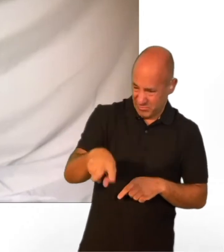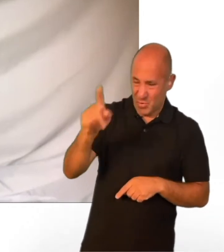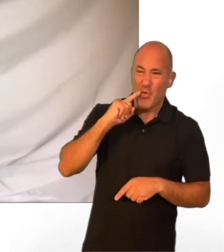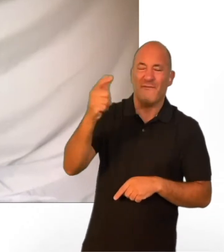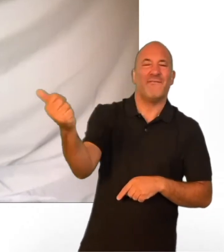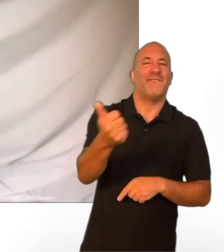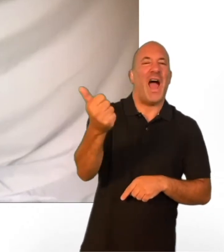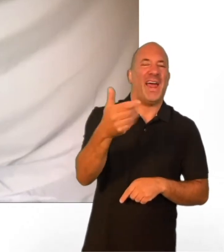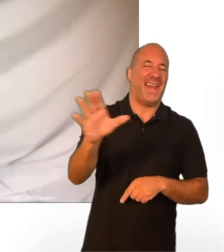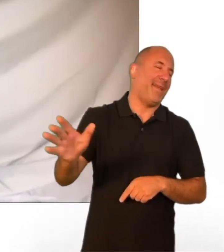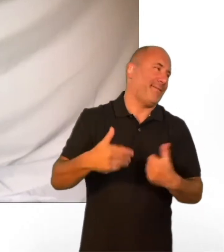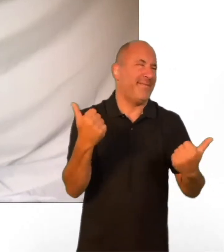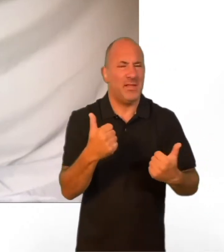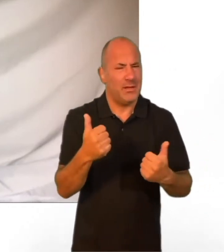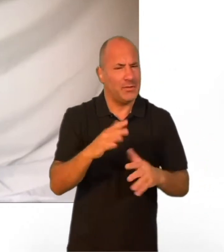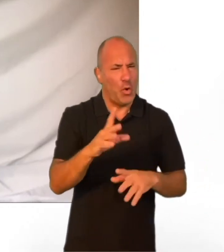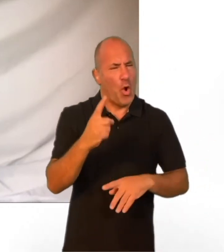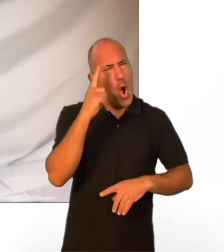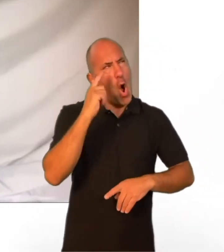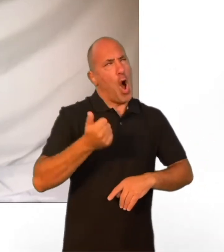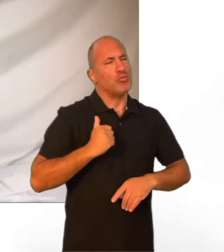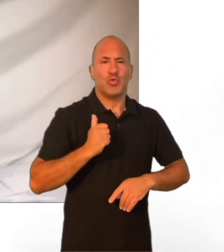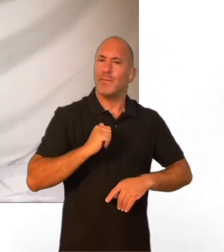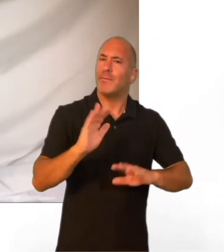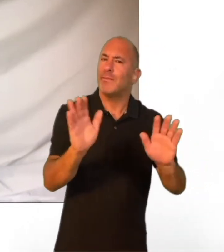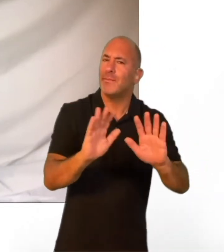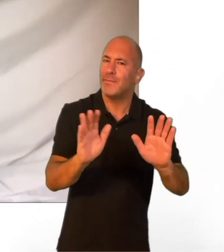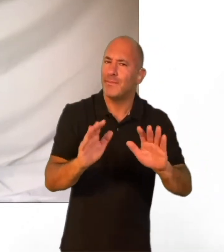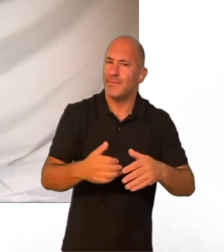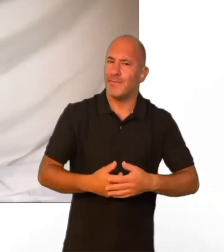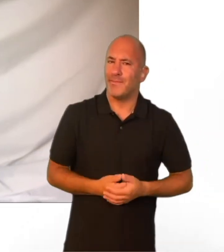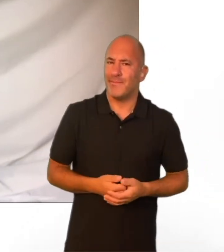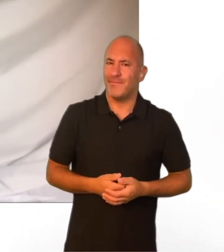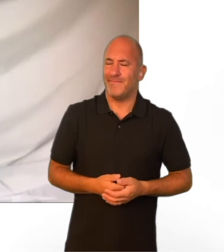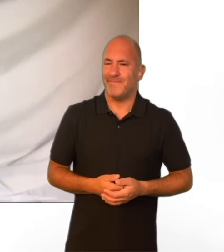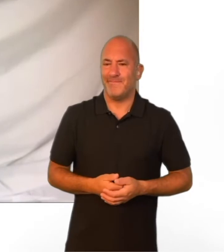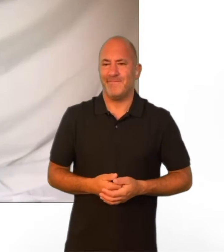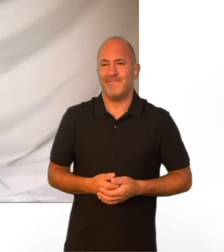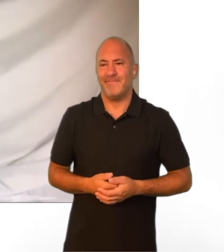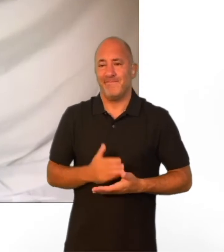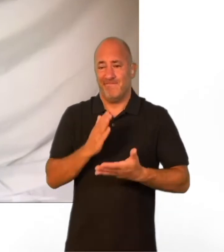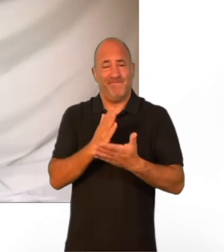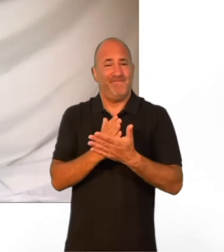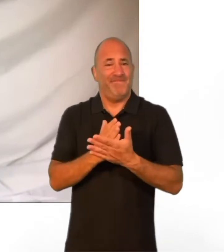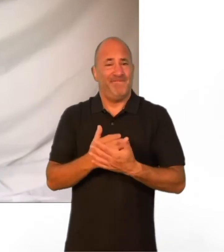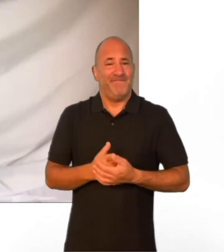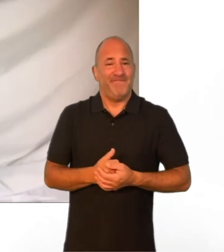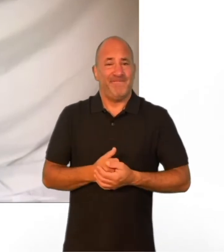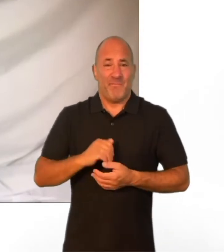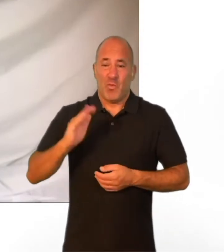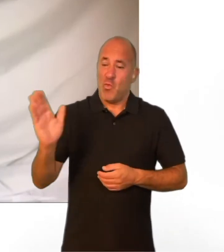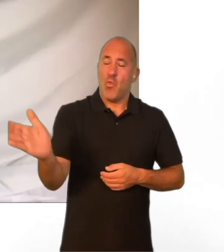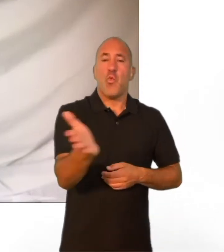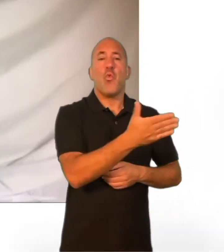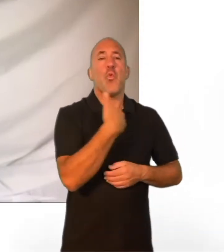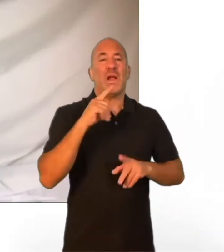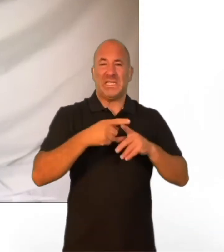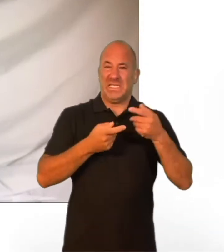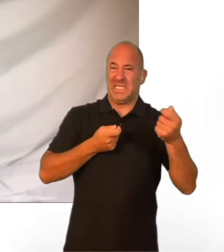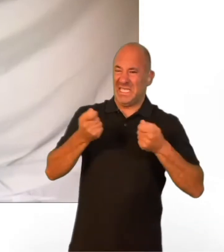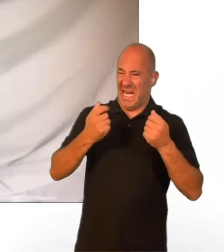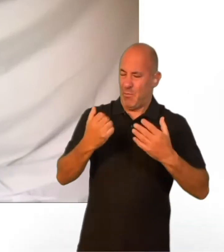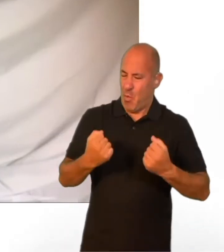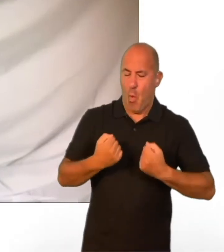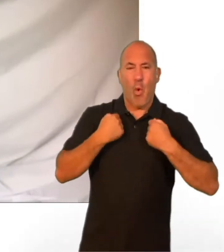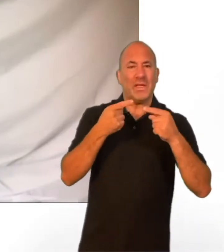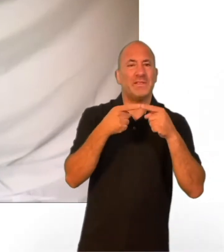conversations, but also not assume that, you know, someone's okay just because you look at them and they look fine, because everybody's dealing with their